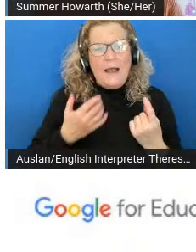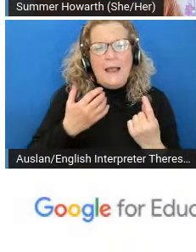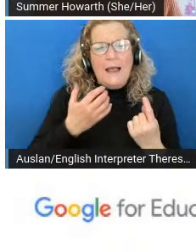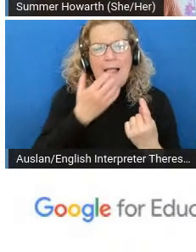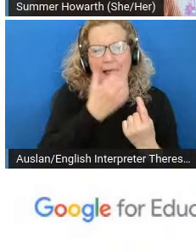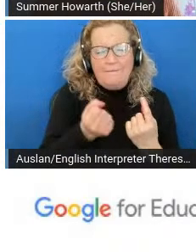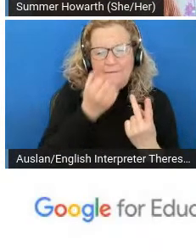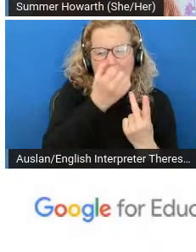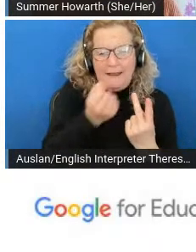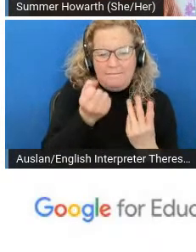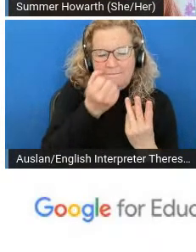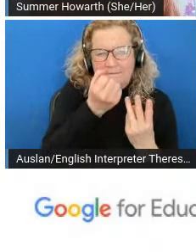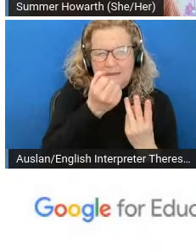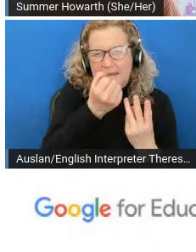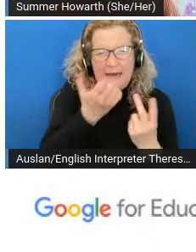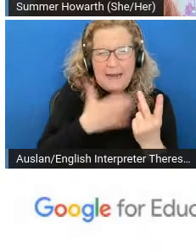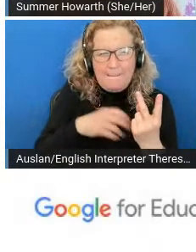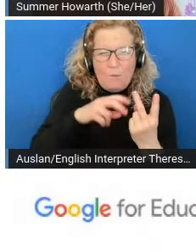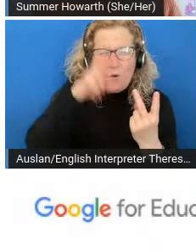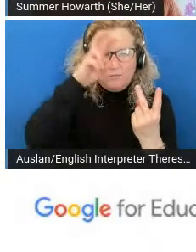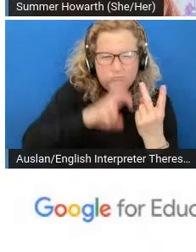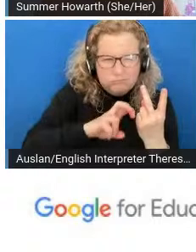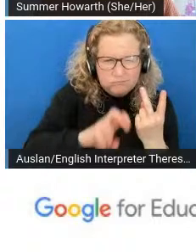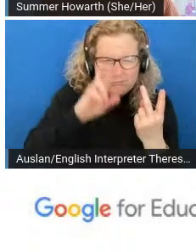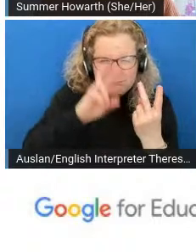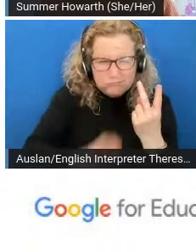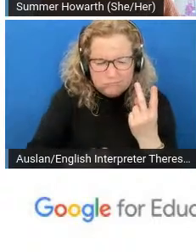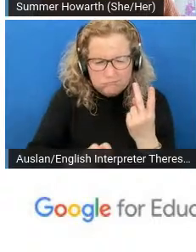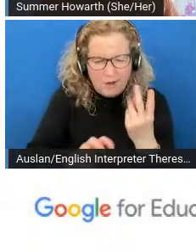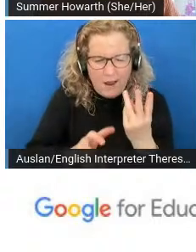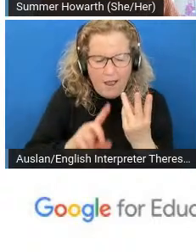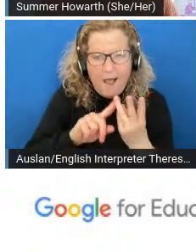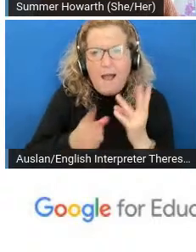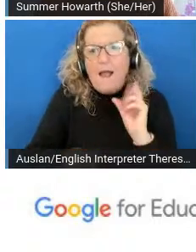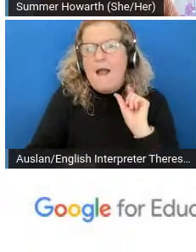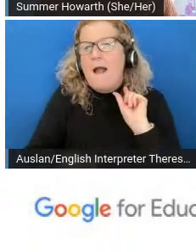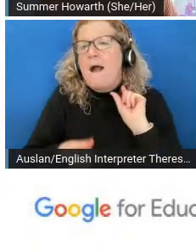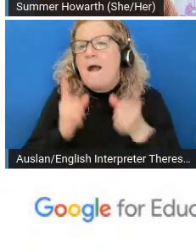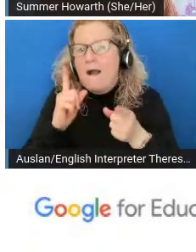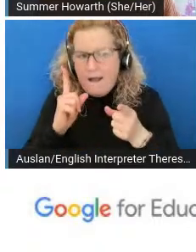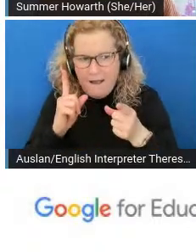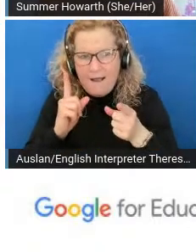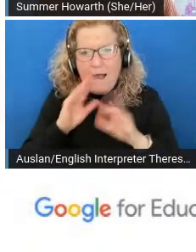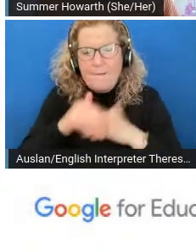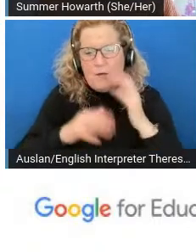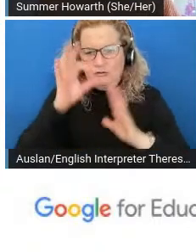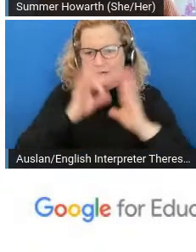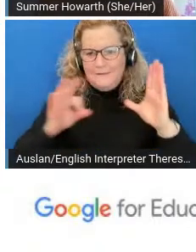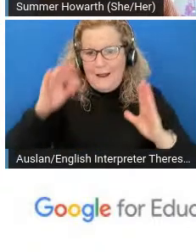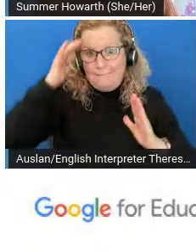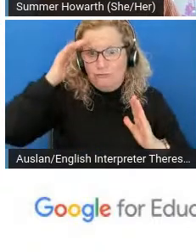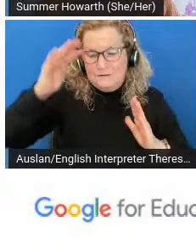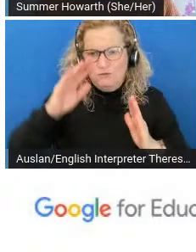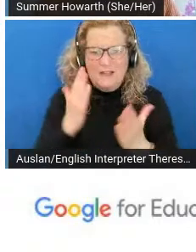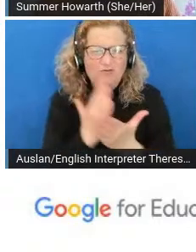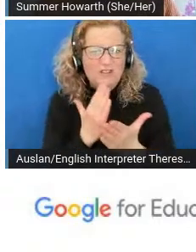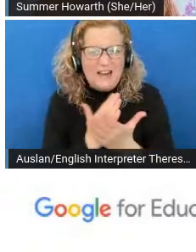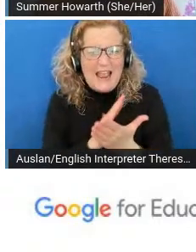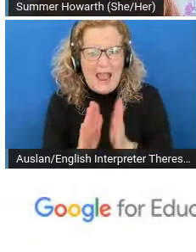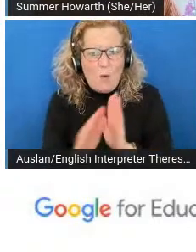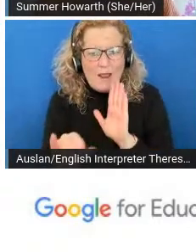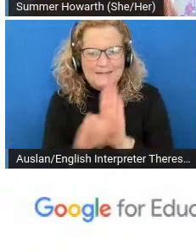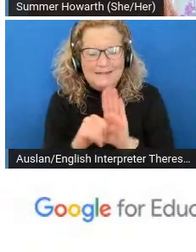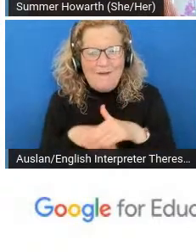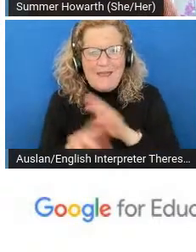for, some deeper activation of those design principles, and certainly looking at how we could really identify within the